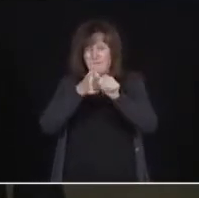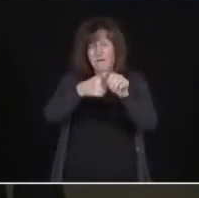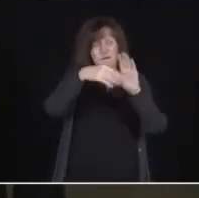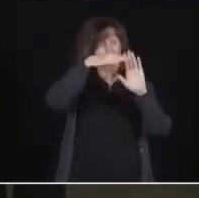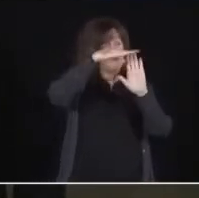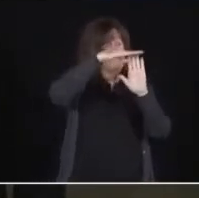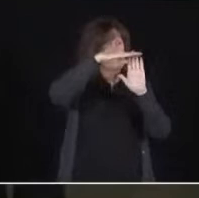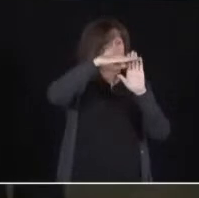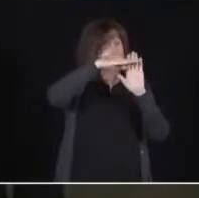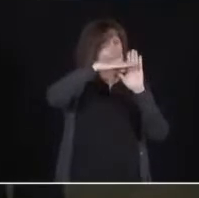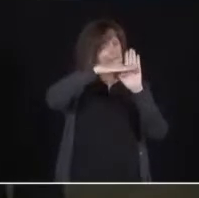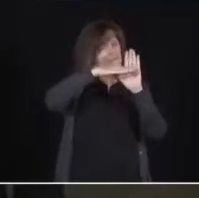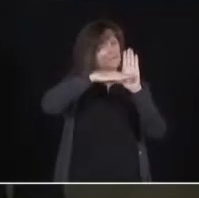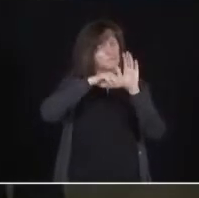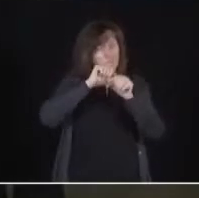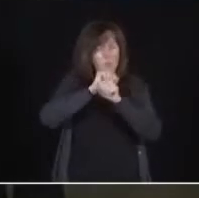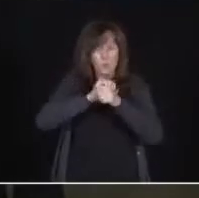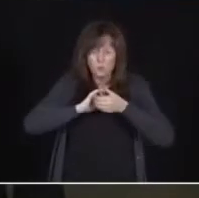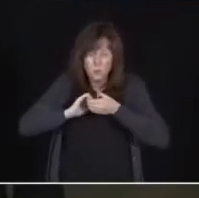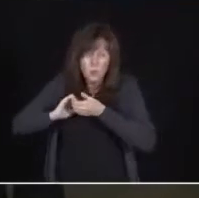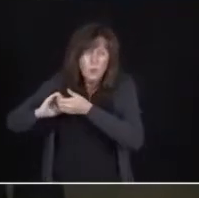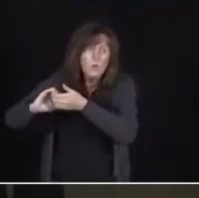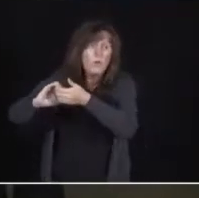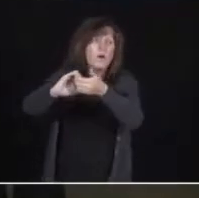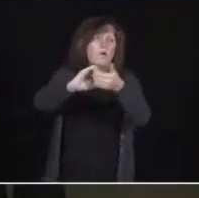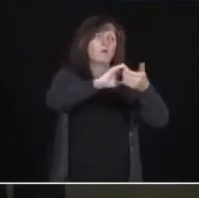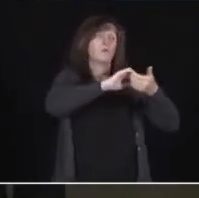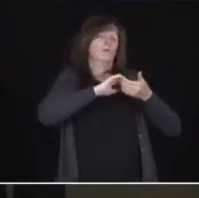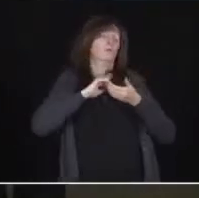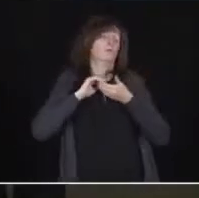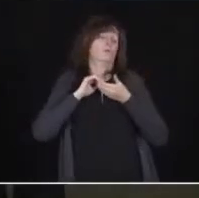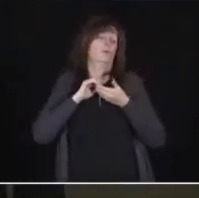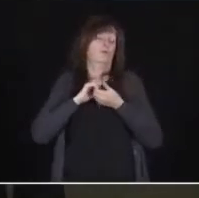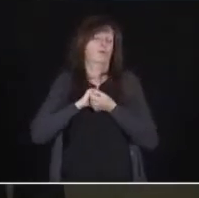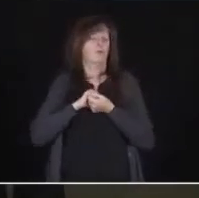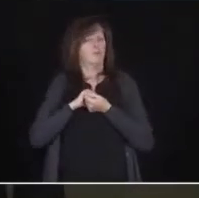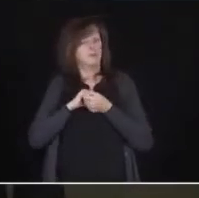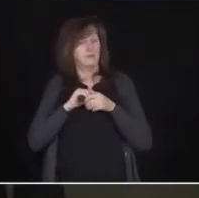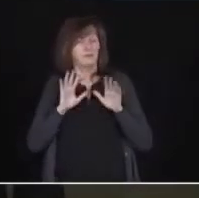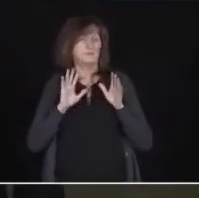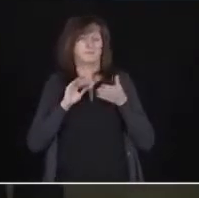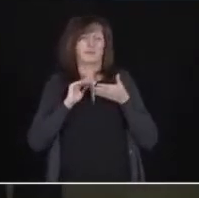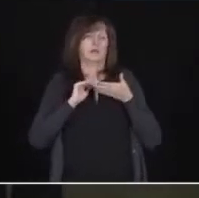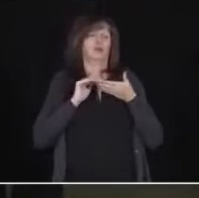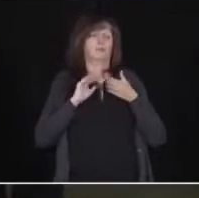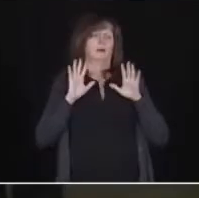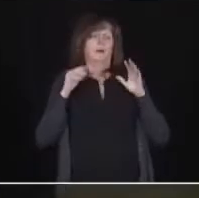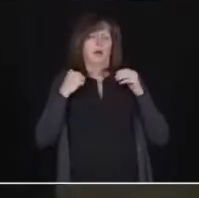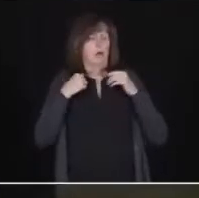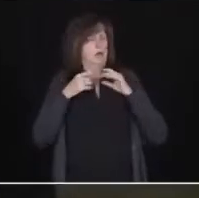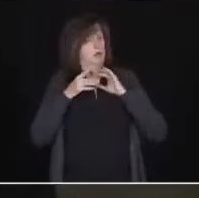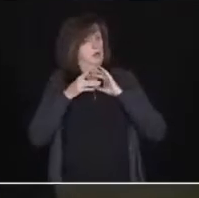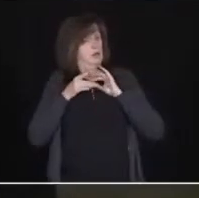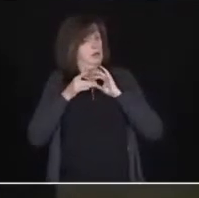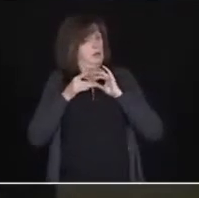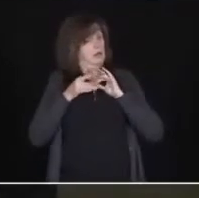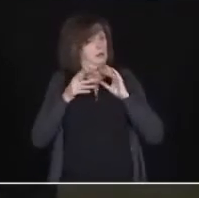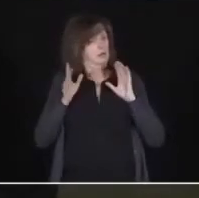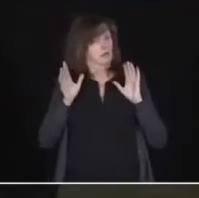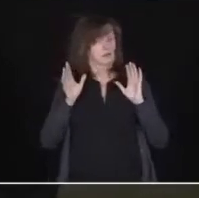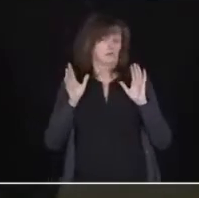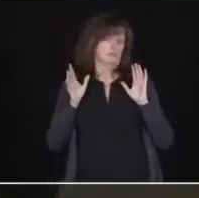Work together, and then we're looking at the, excuse me for saying this, but everyone calls it the poop report,